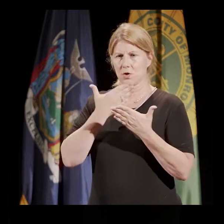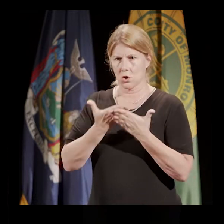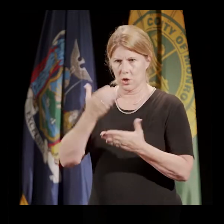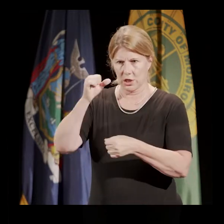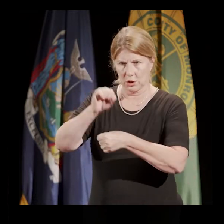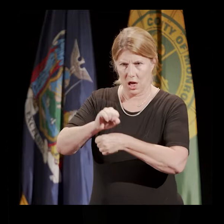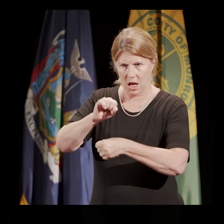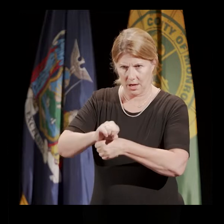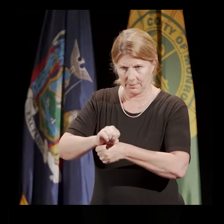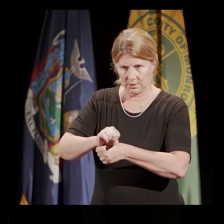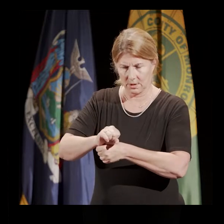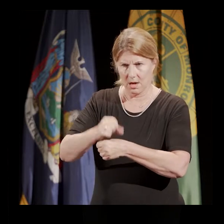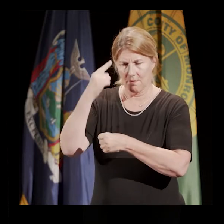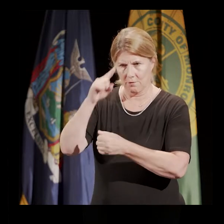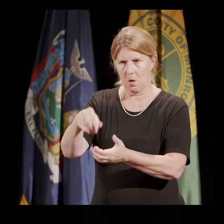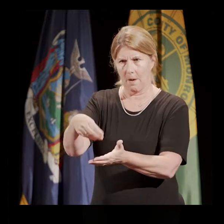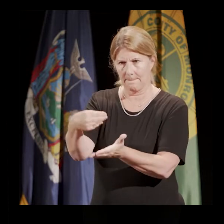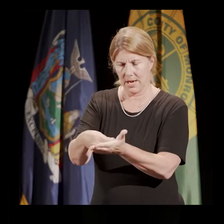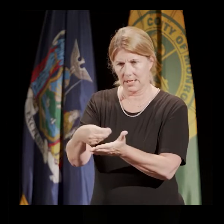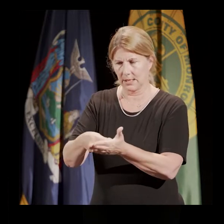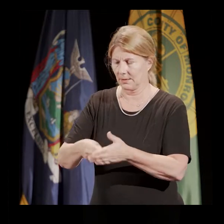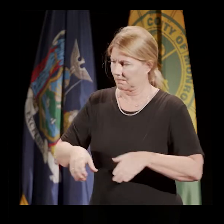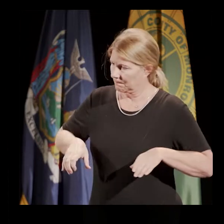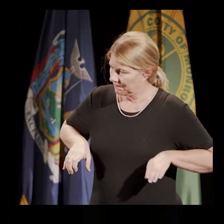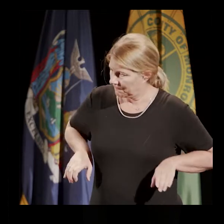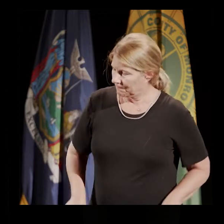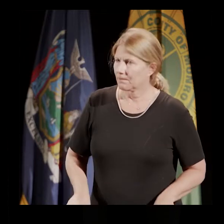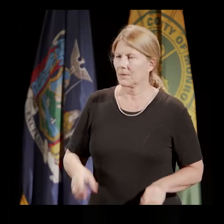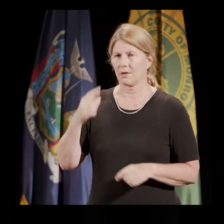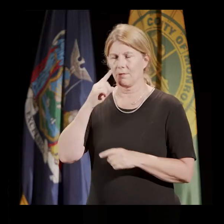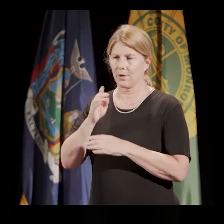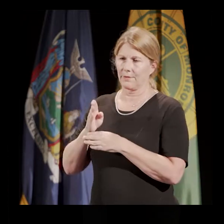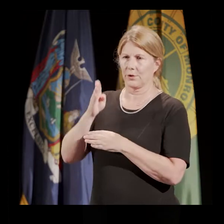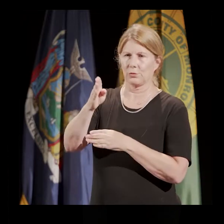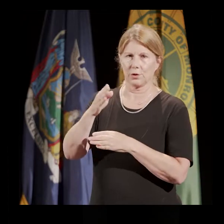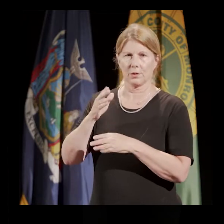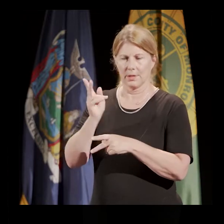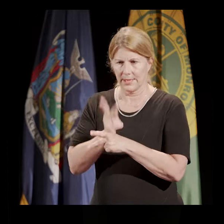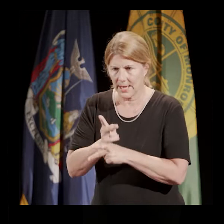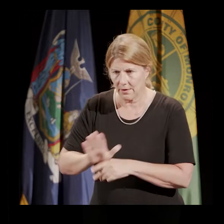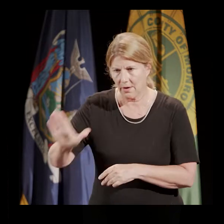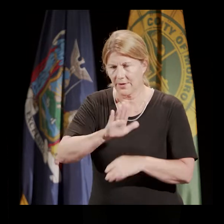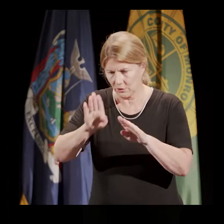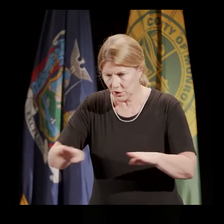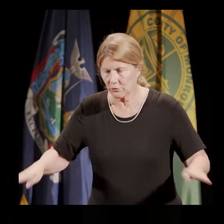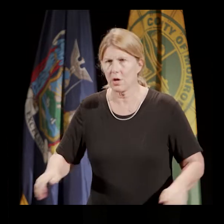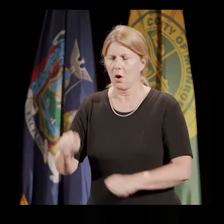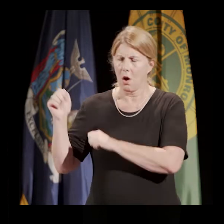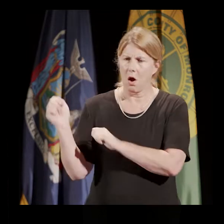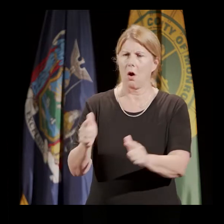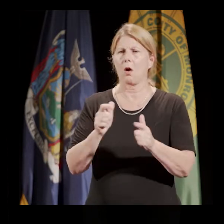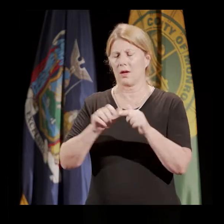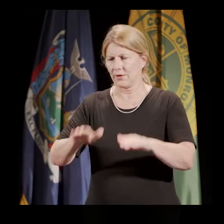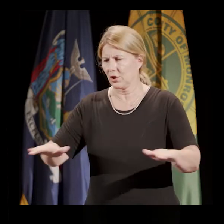generational wealth. A hope-filled city with an exciting future also takes care of its children, all of its children.